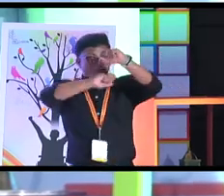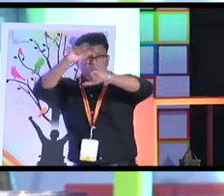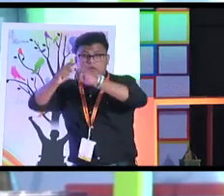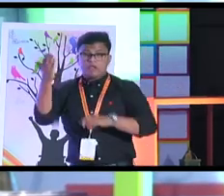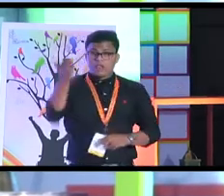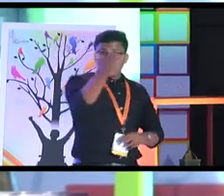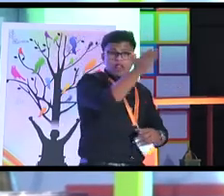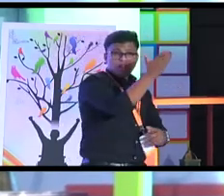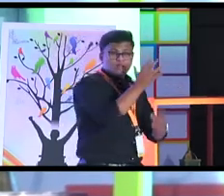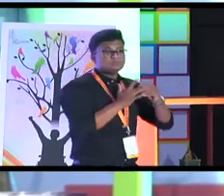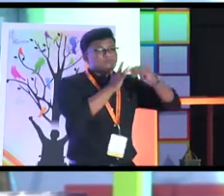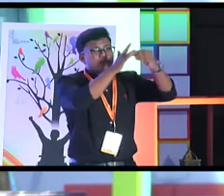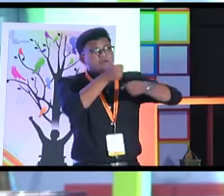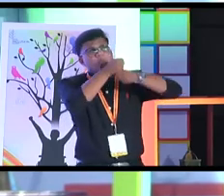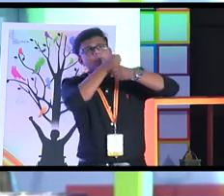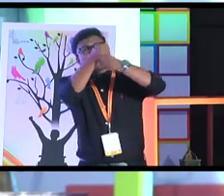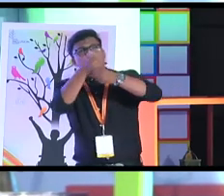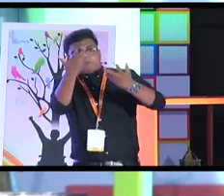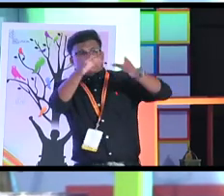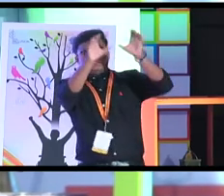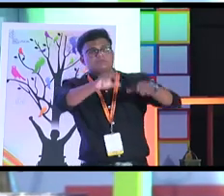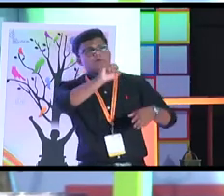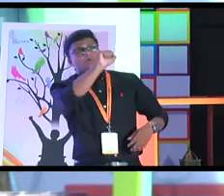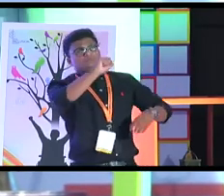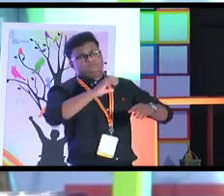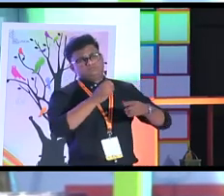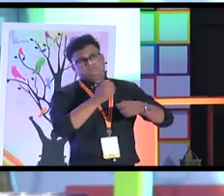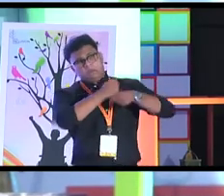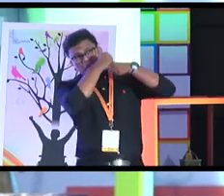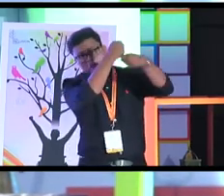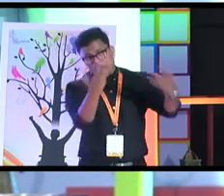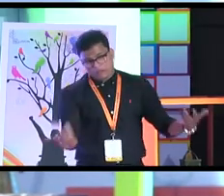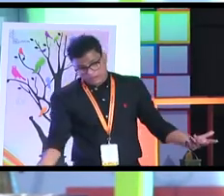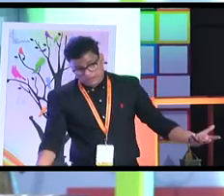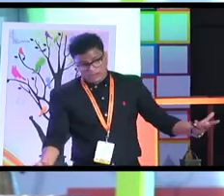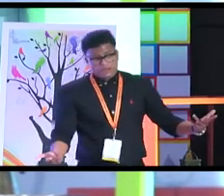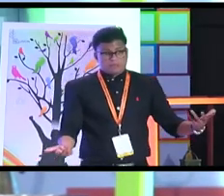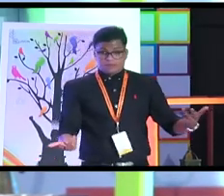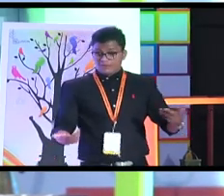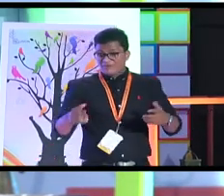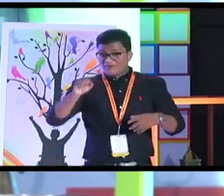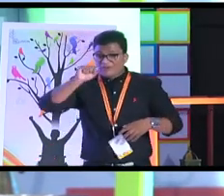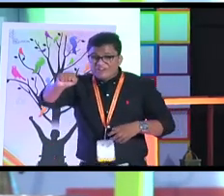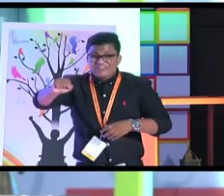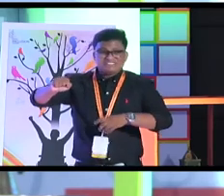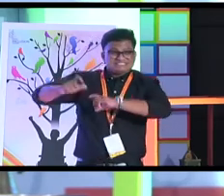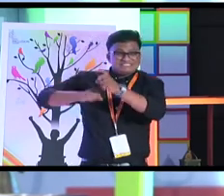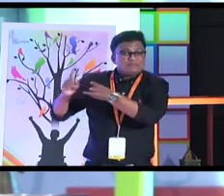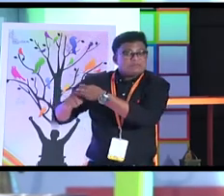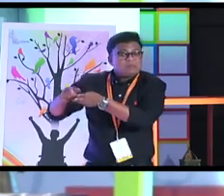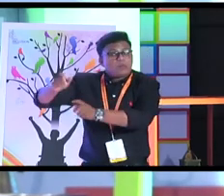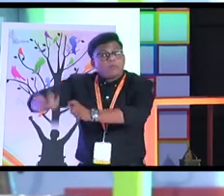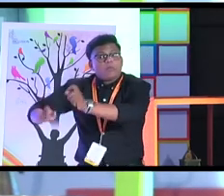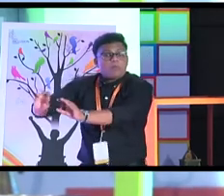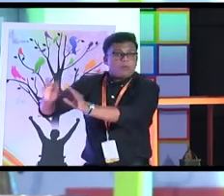special gifts to your high-end customers or your, you know, favorite employees, that is somewhere that you will be able to do.